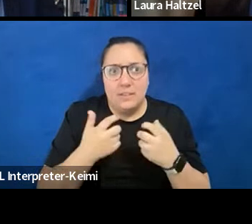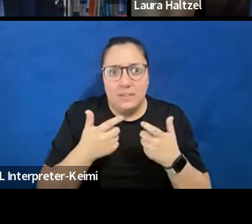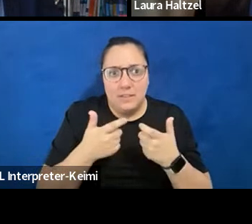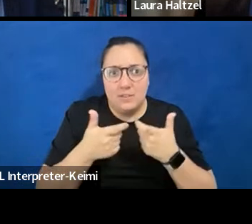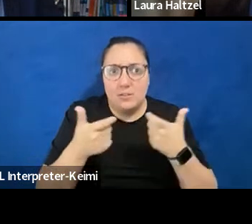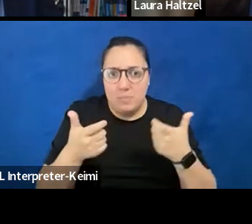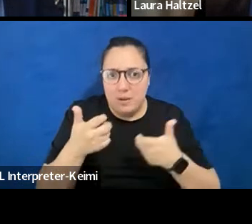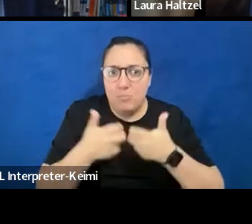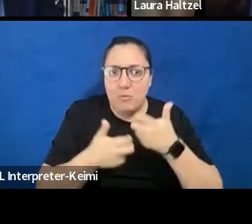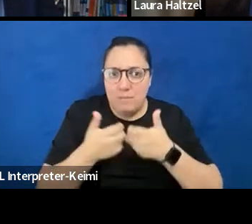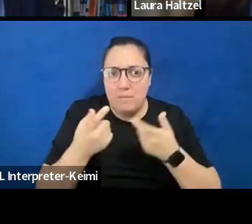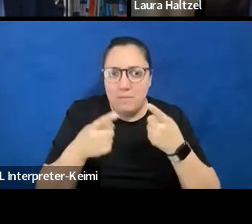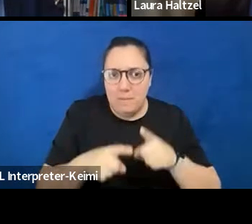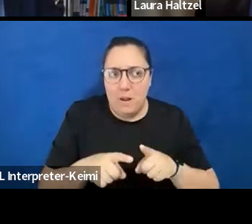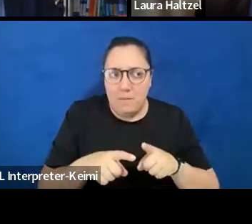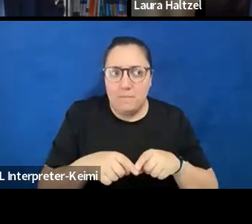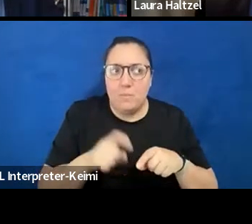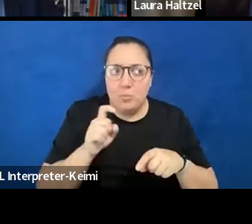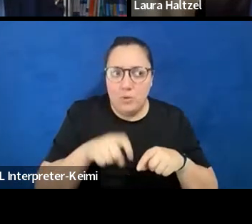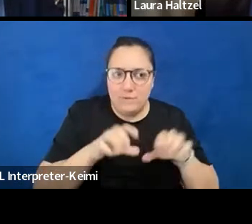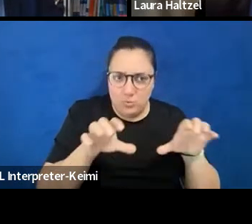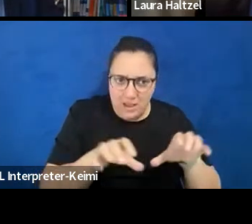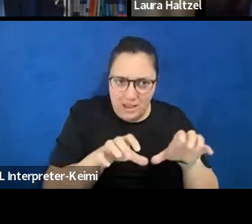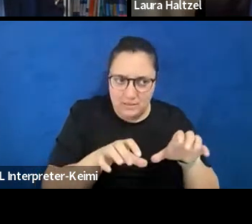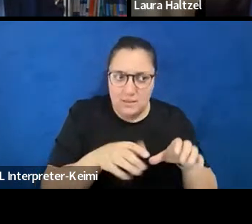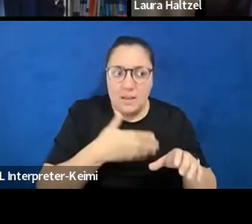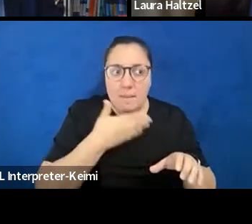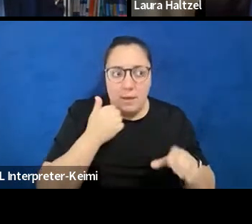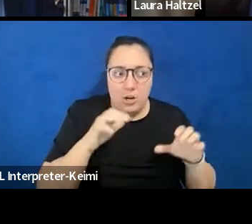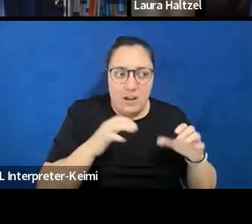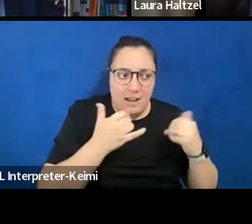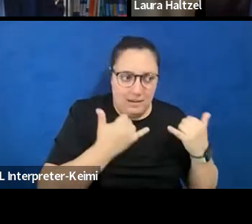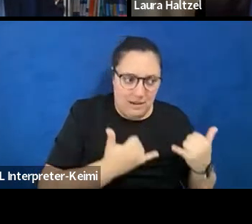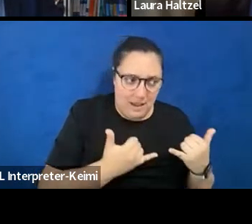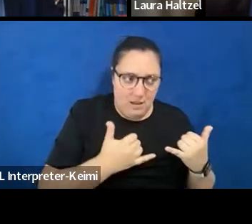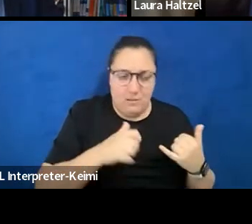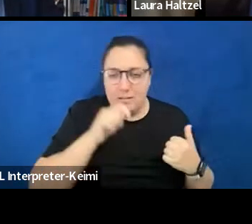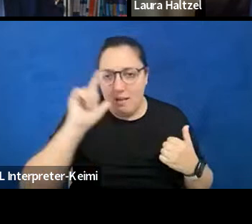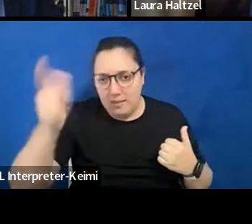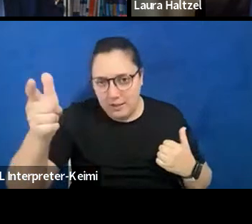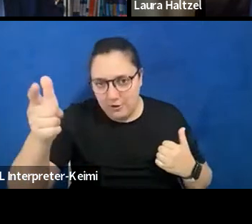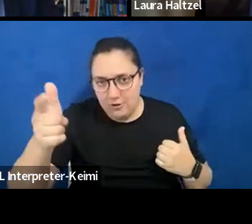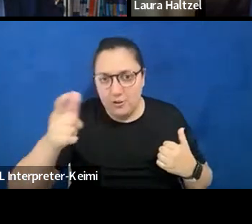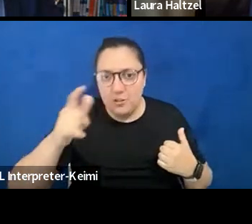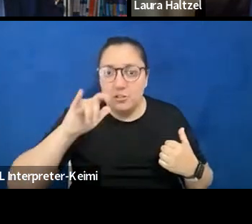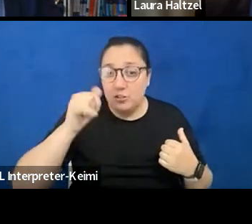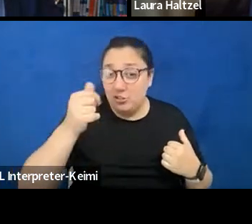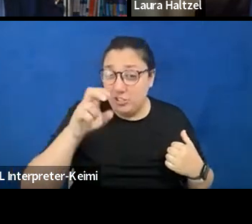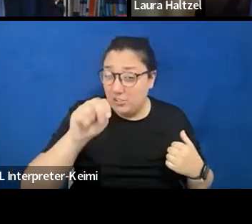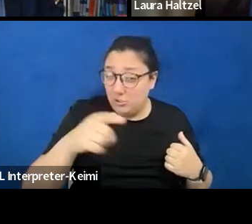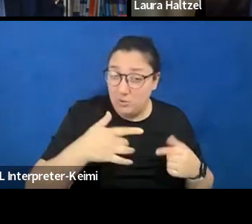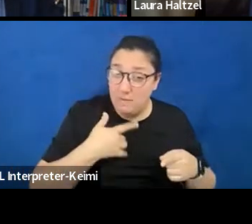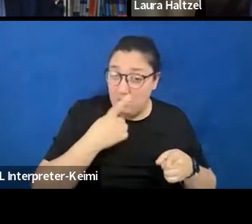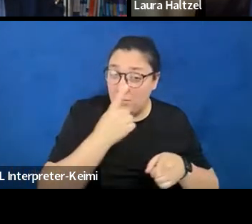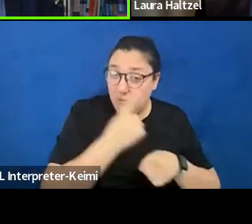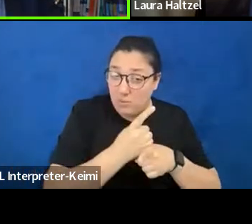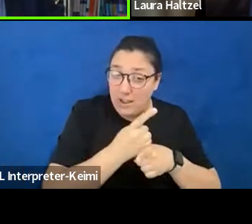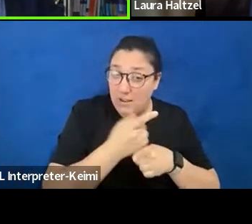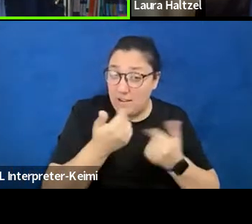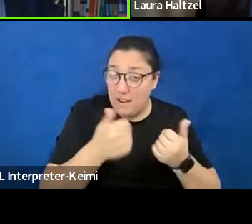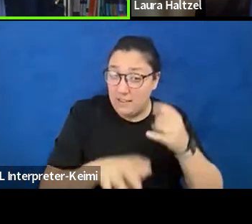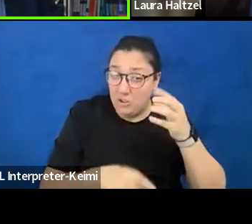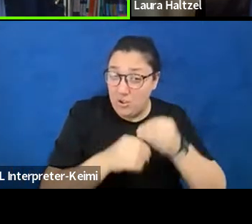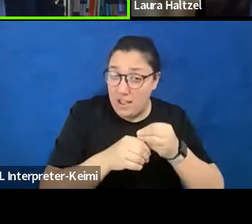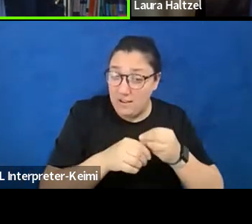act sooner than later. Maybe we could just go down the line, maybe start with you, Jason. Does that seem right to you? Anything to add to that?